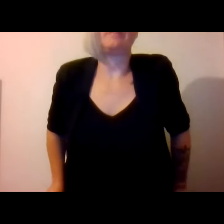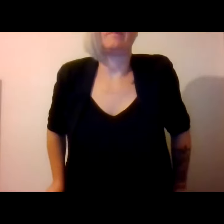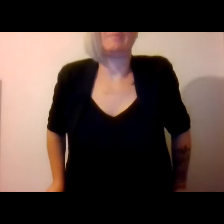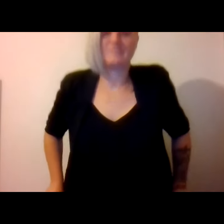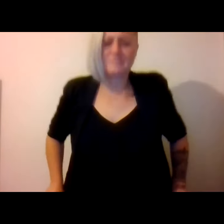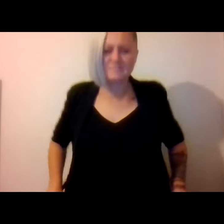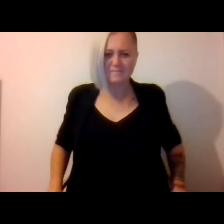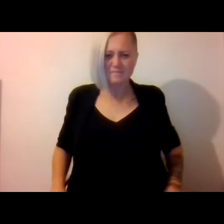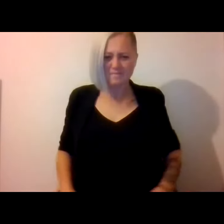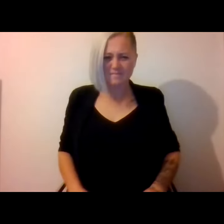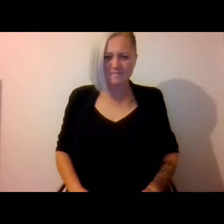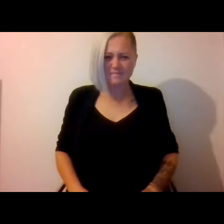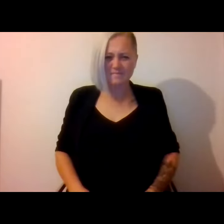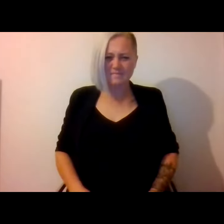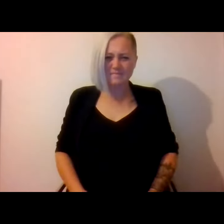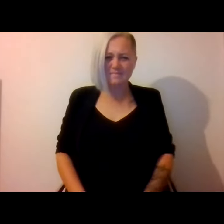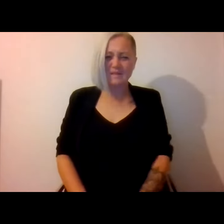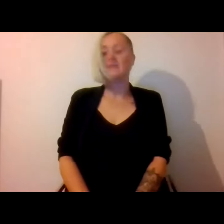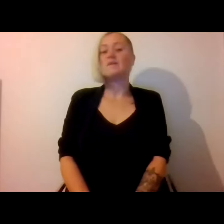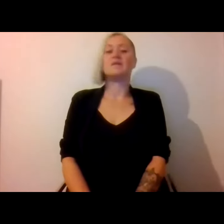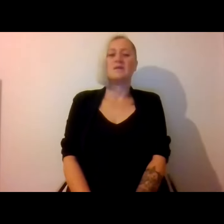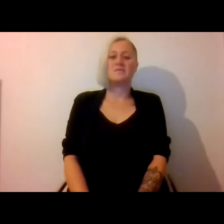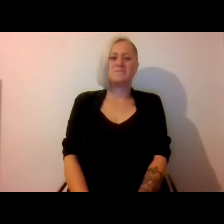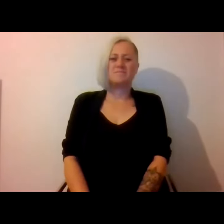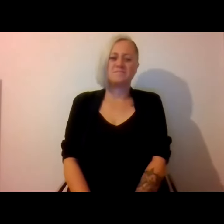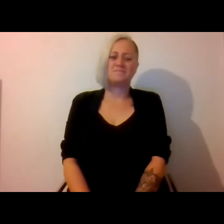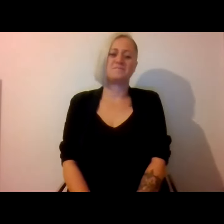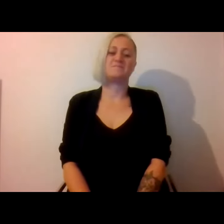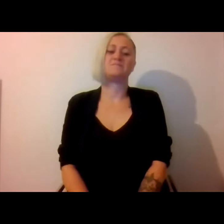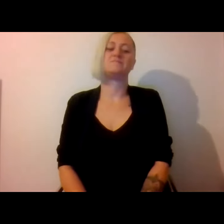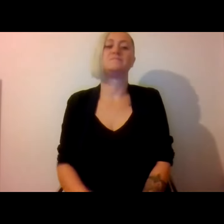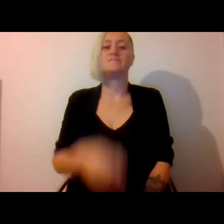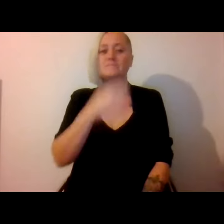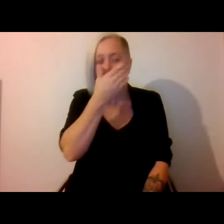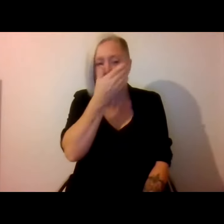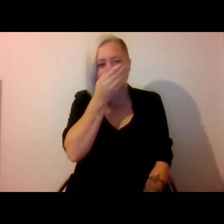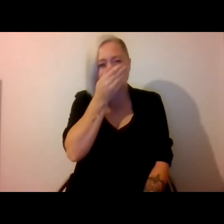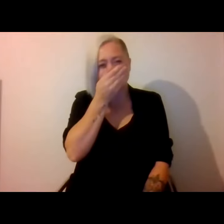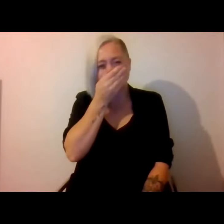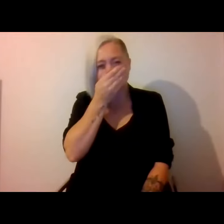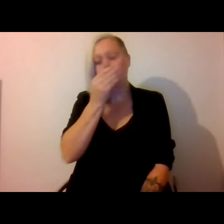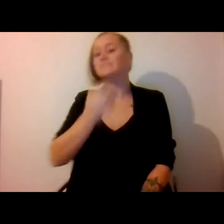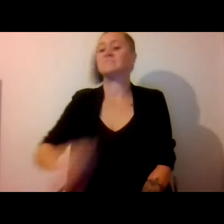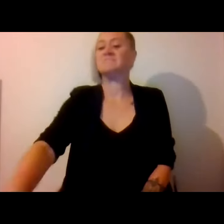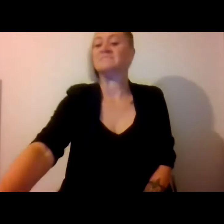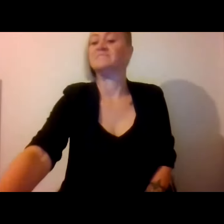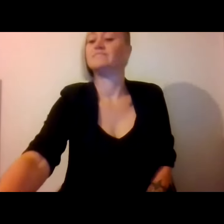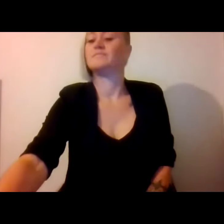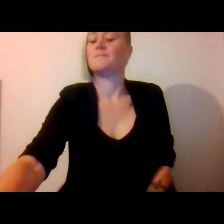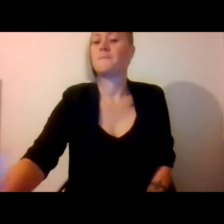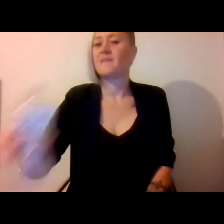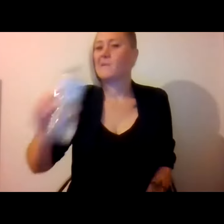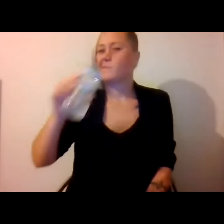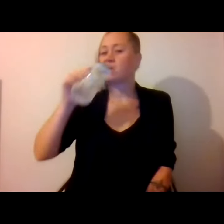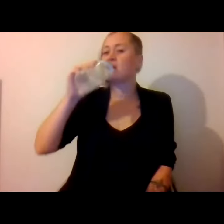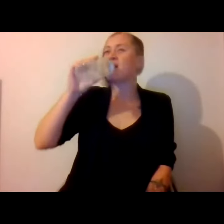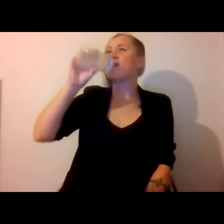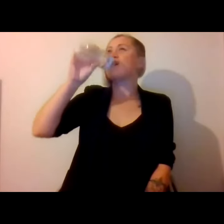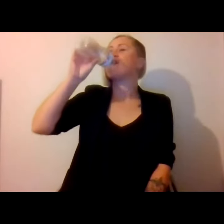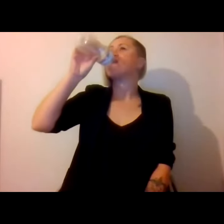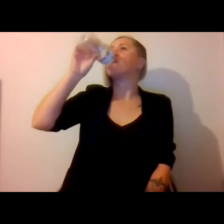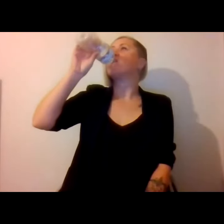Thank you so much, Josh. That was such an incredible talk, and you've given us all so much to think about and so much